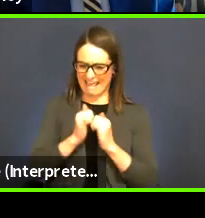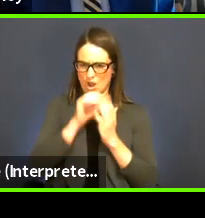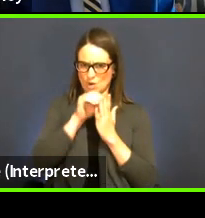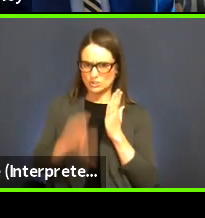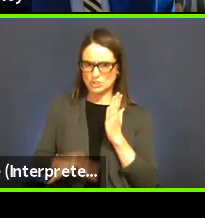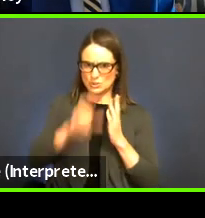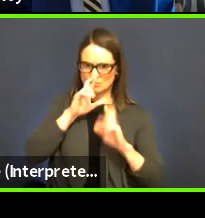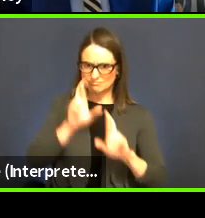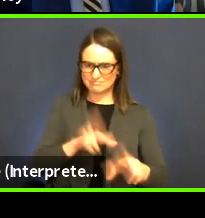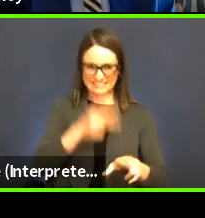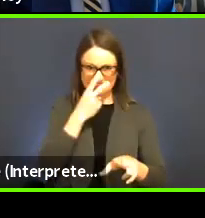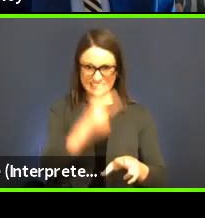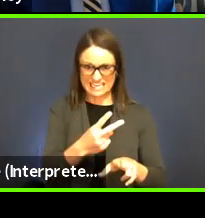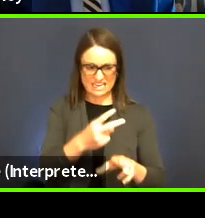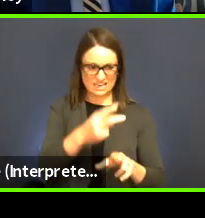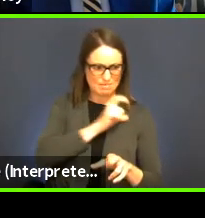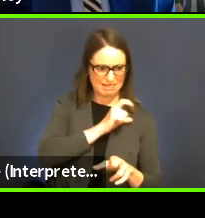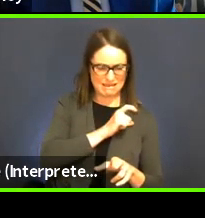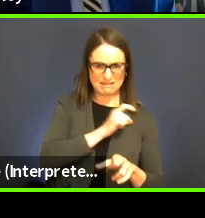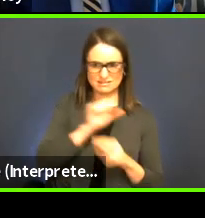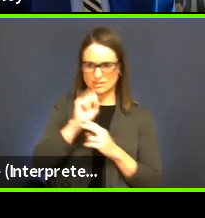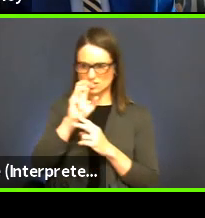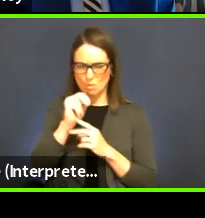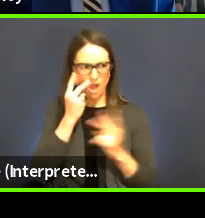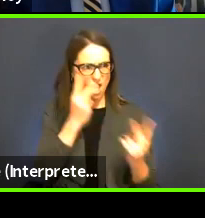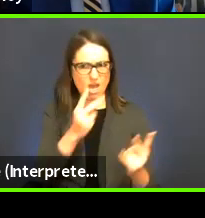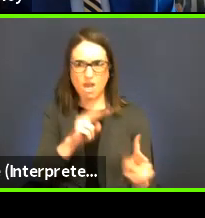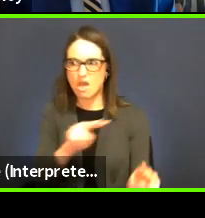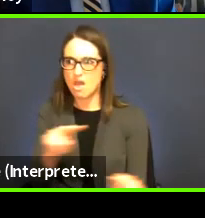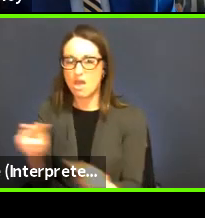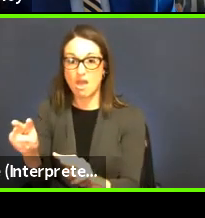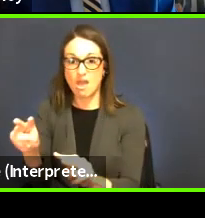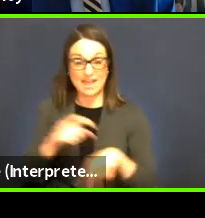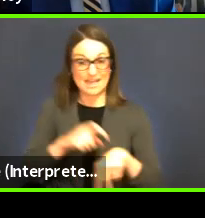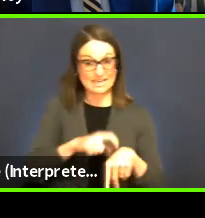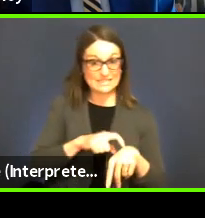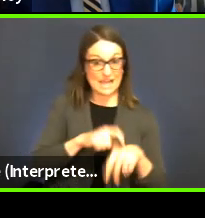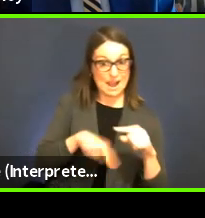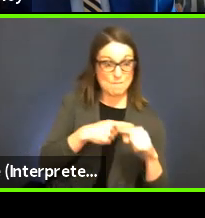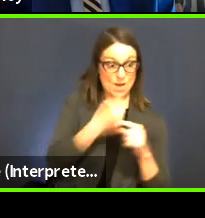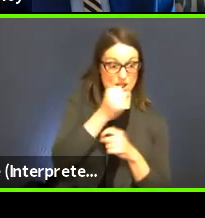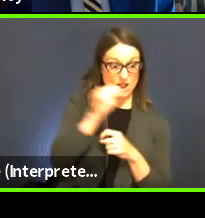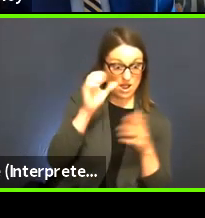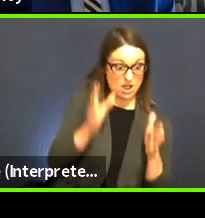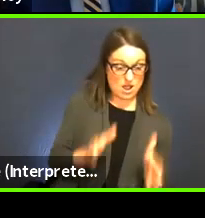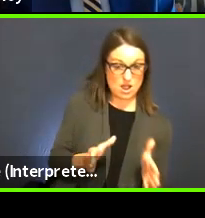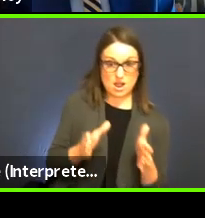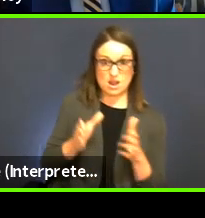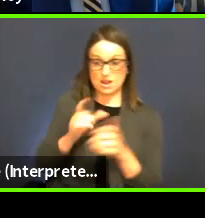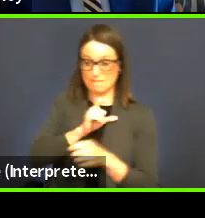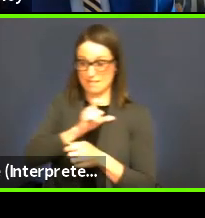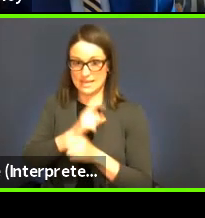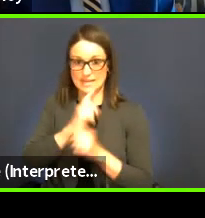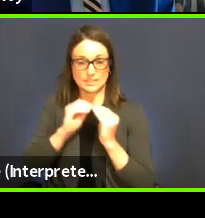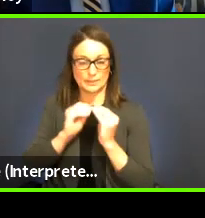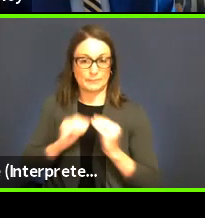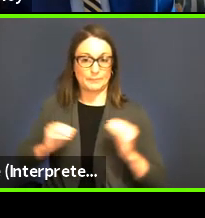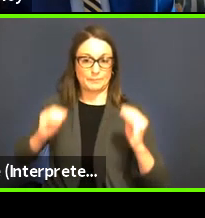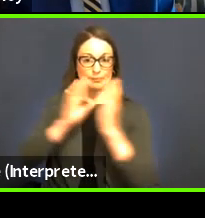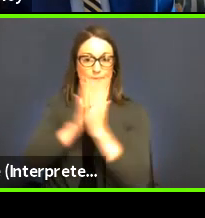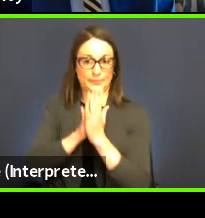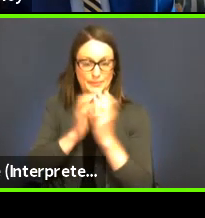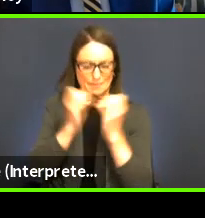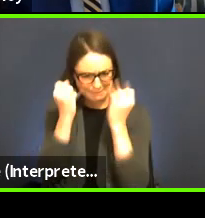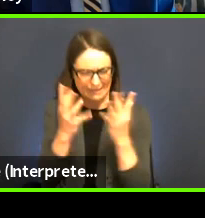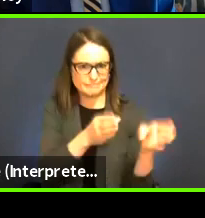and SWAT on our campus in a time when police and protesters are clashing in the streets of so many of our cities. So